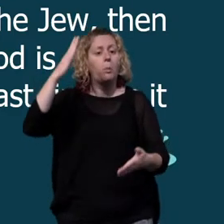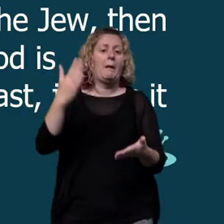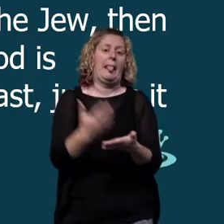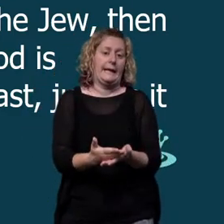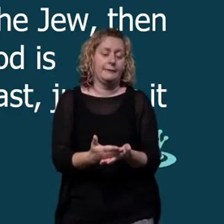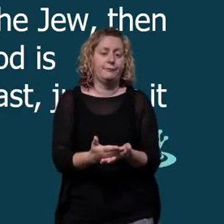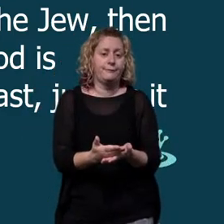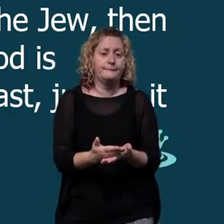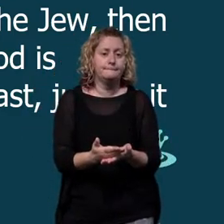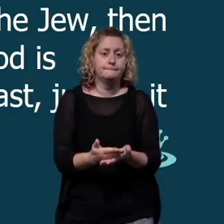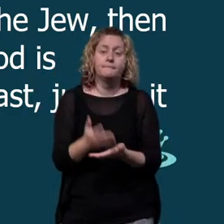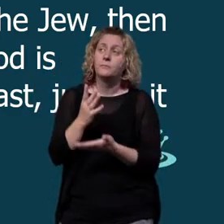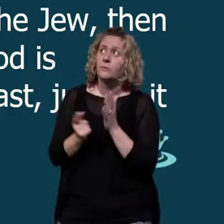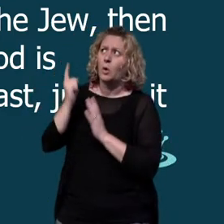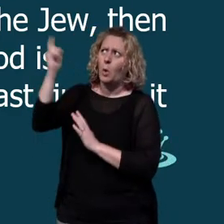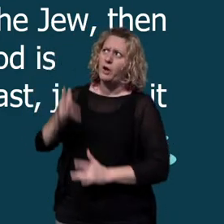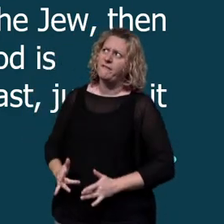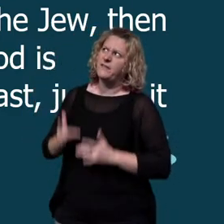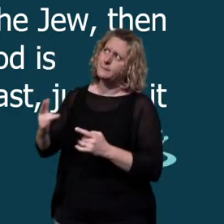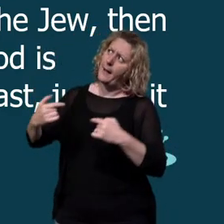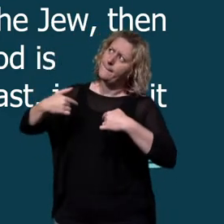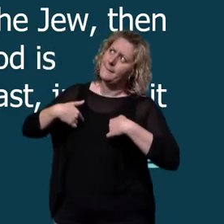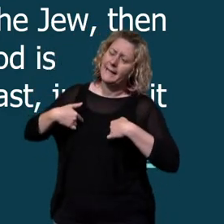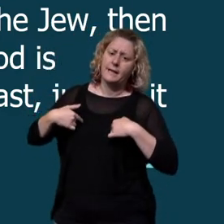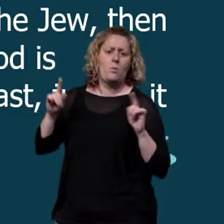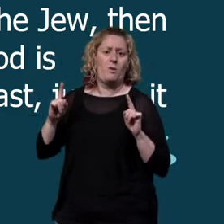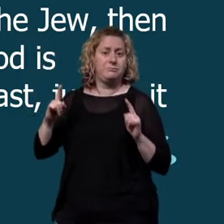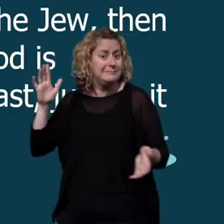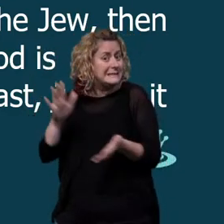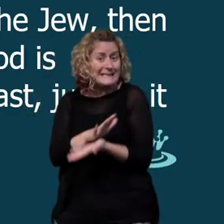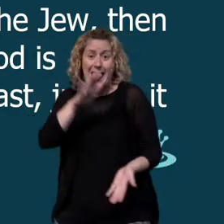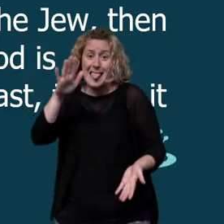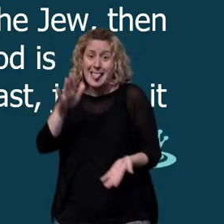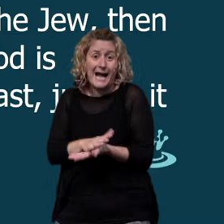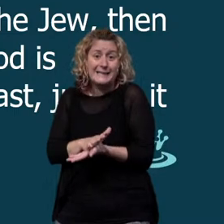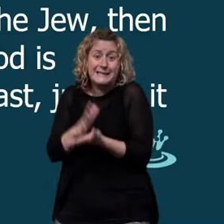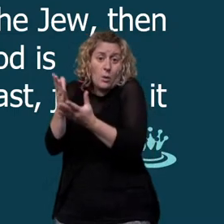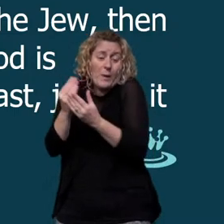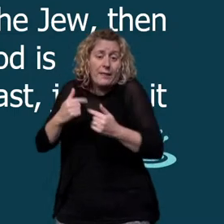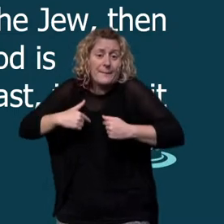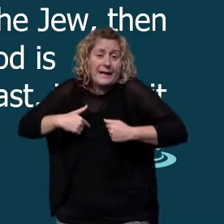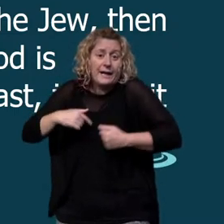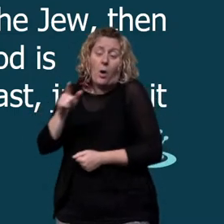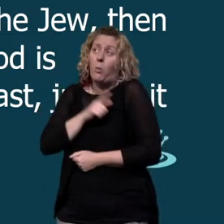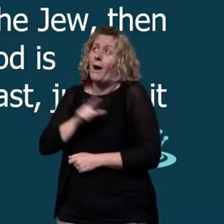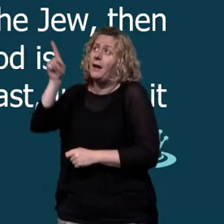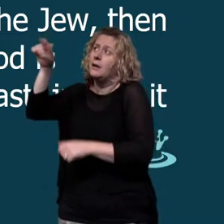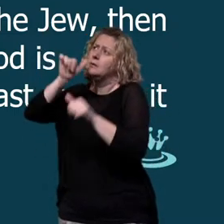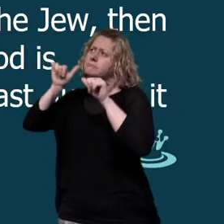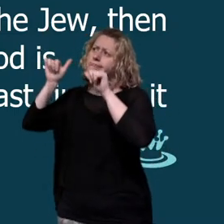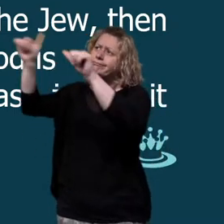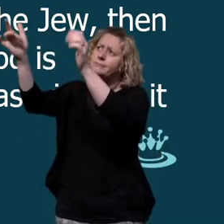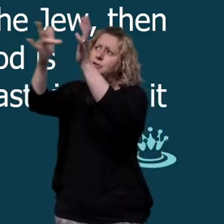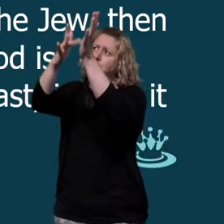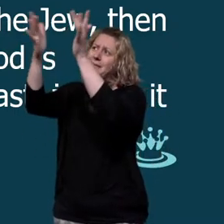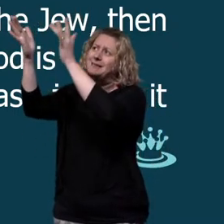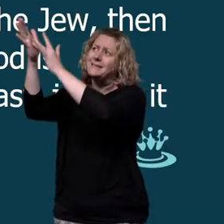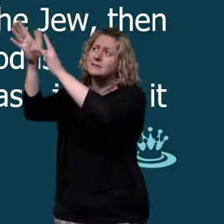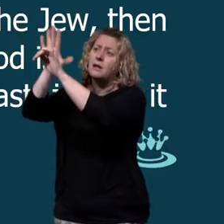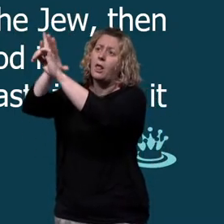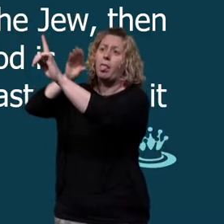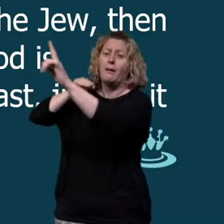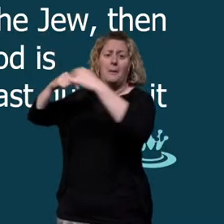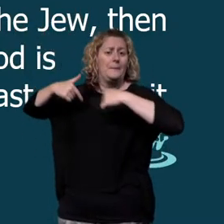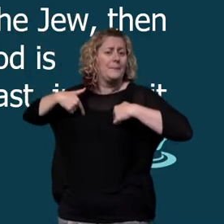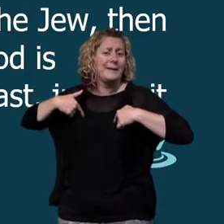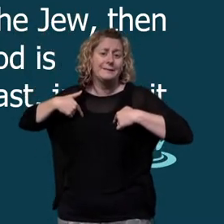How does God feel about me? He's delighted with me because he's delighted with Jesus. Isn't it amazing? Today,